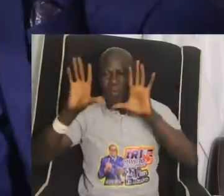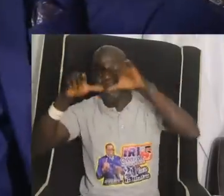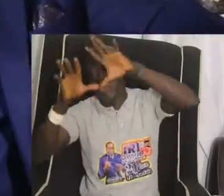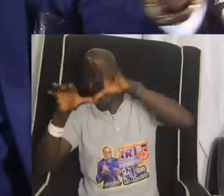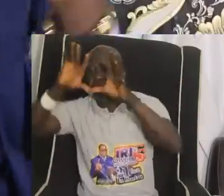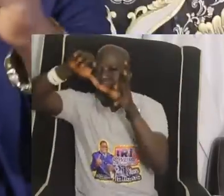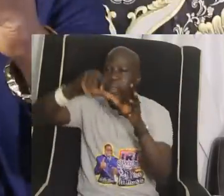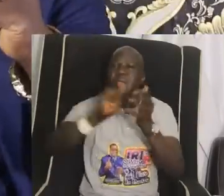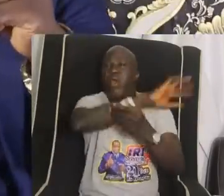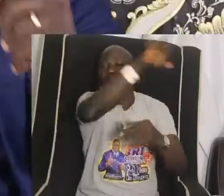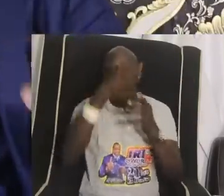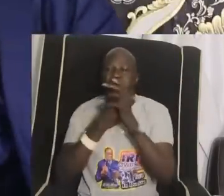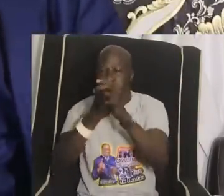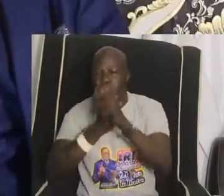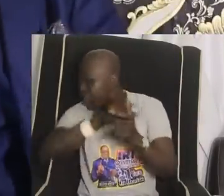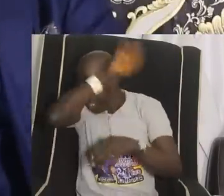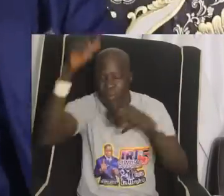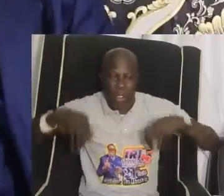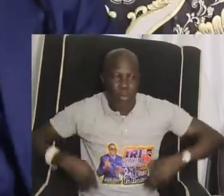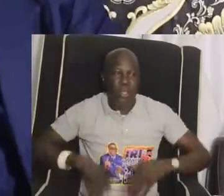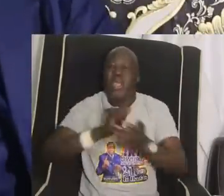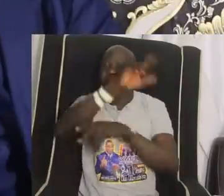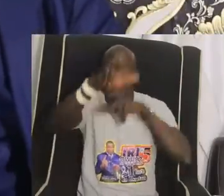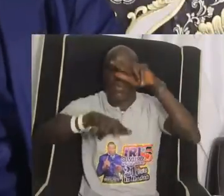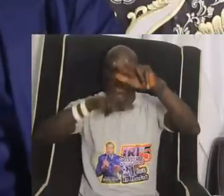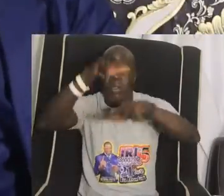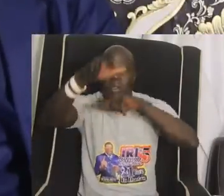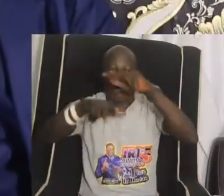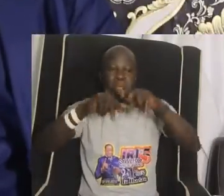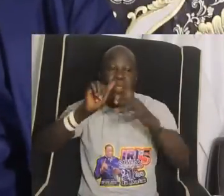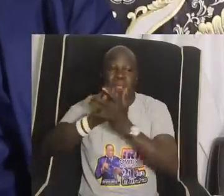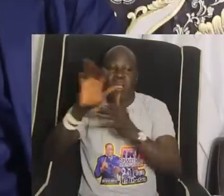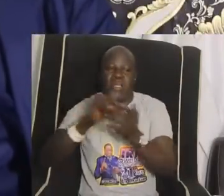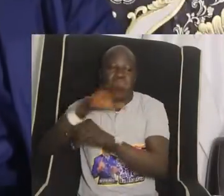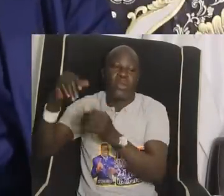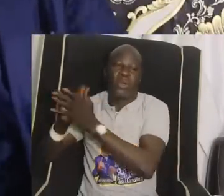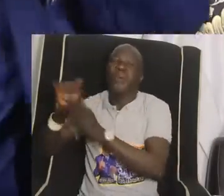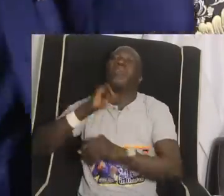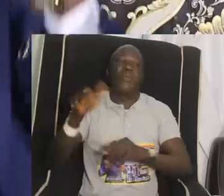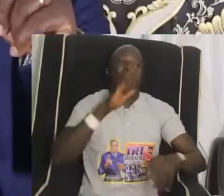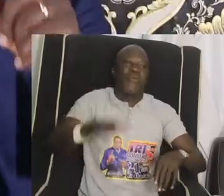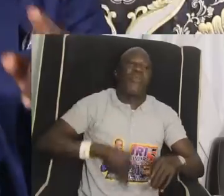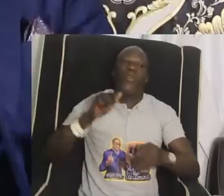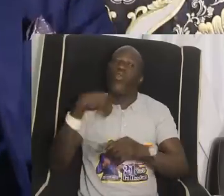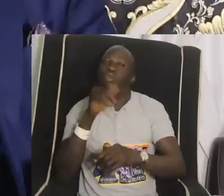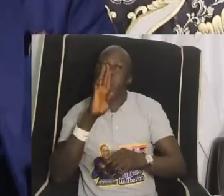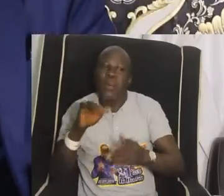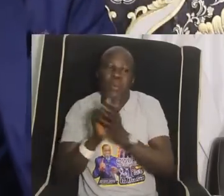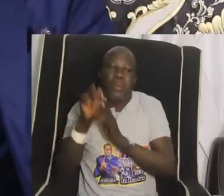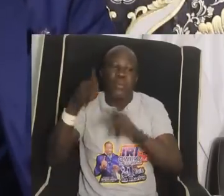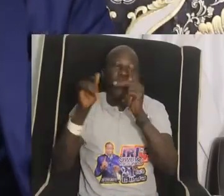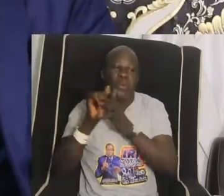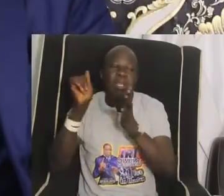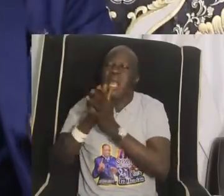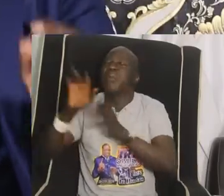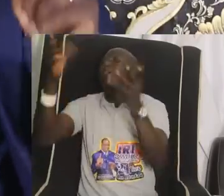an eagle. If they run, they will walk. If they walk, I will not be free. Who are those